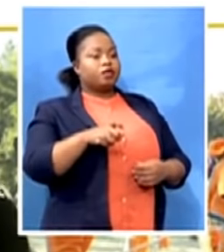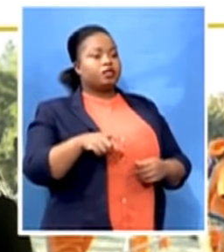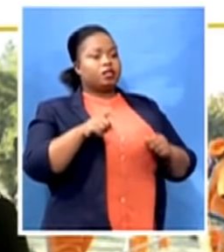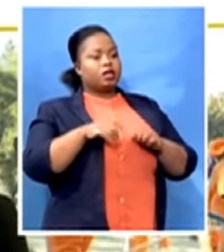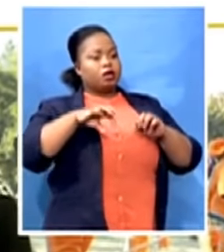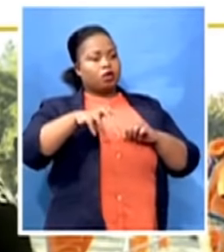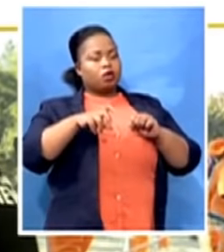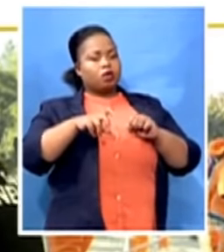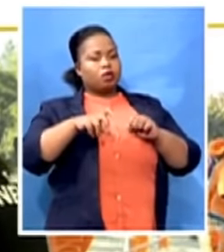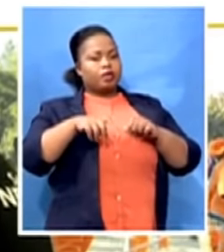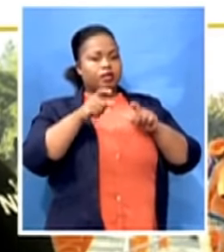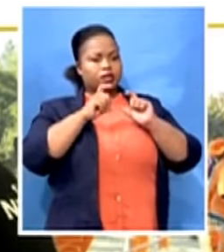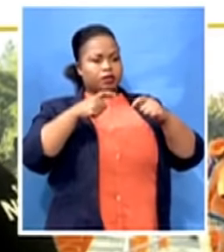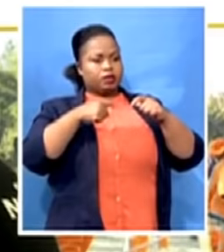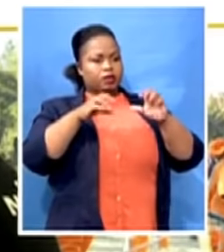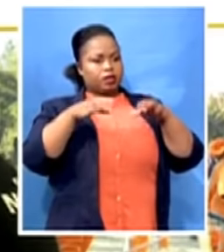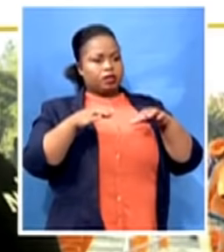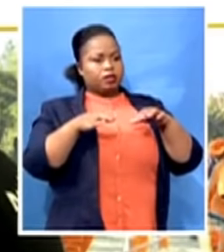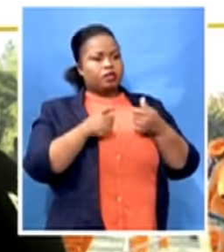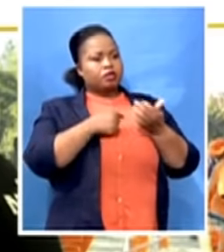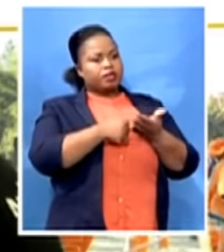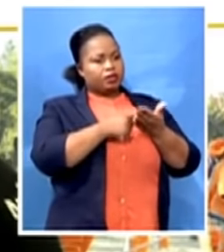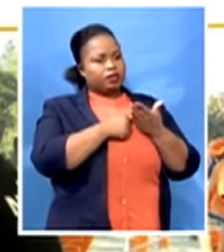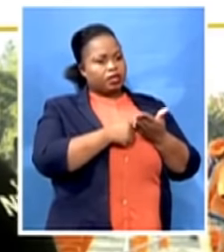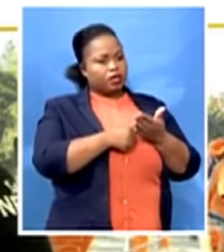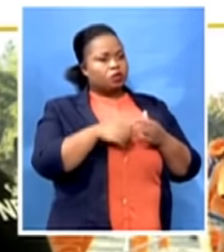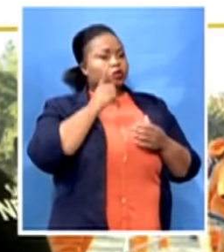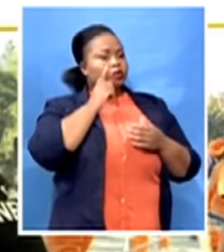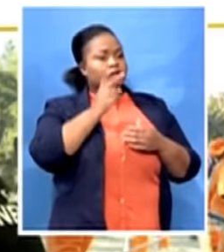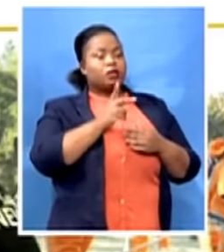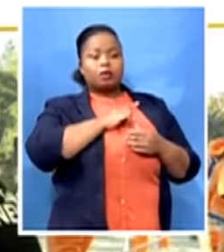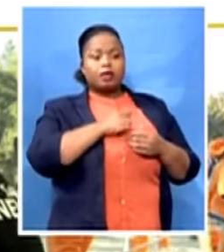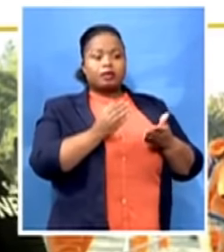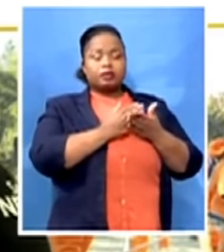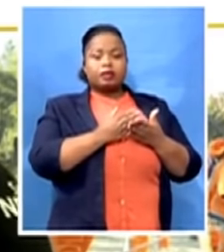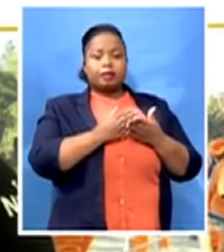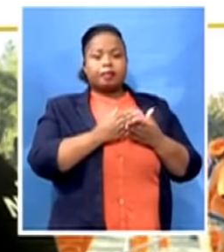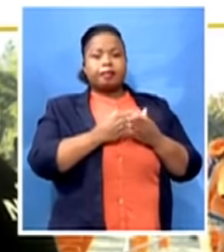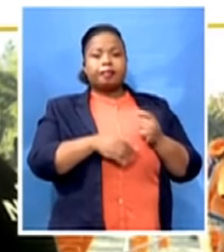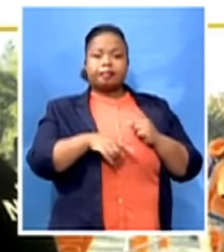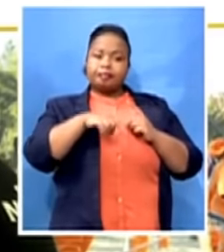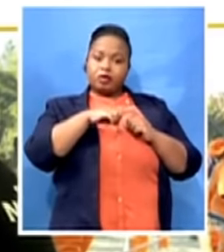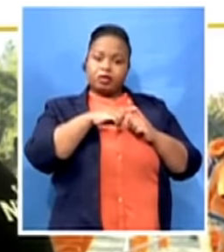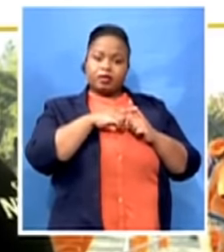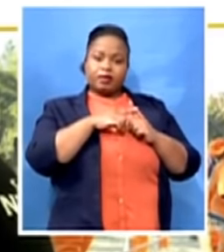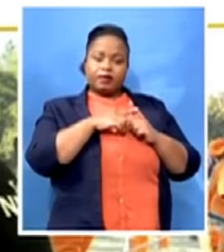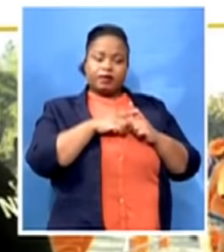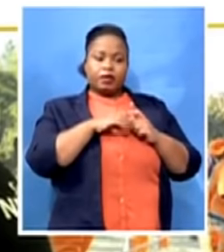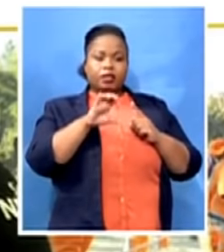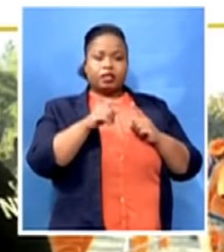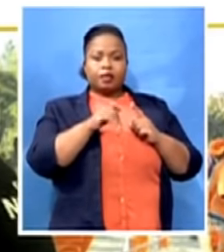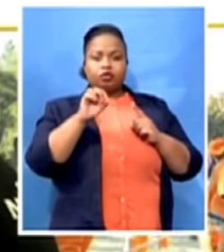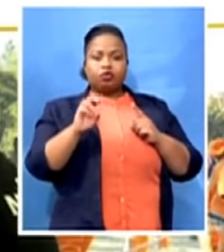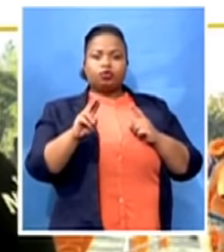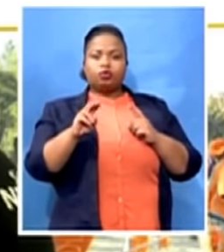around that. We do have people that have tested positive in Botshabelo 1, Thaba Nchu we've still got 0, but then we'll have to work around that. That